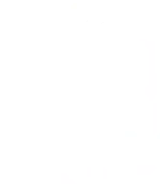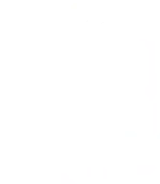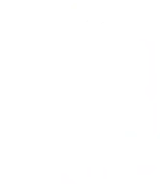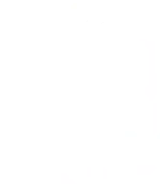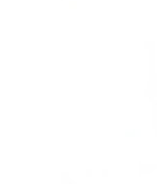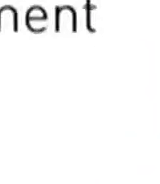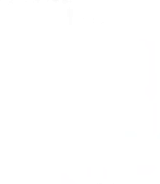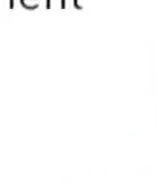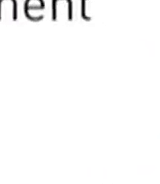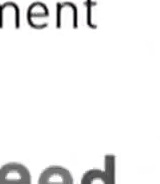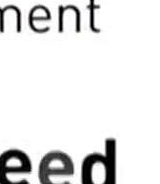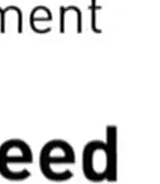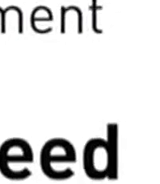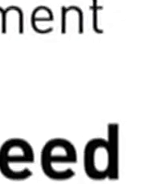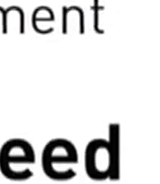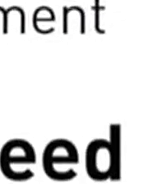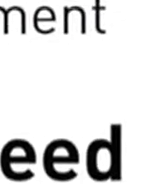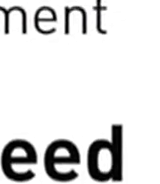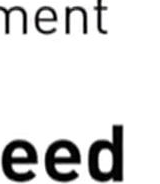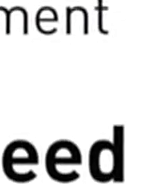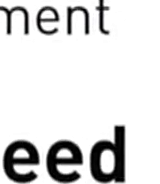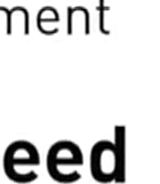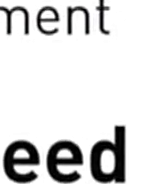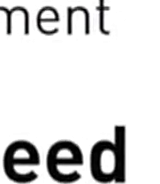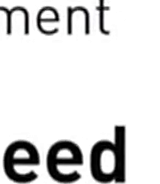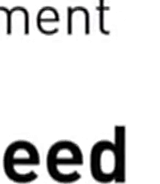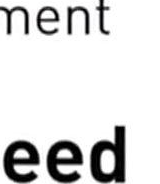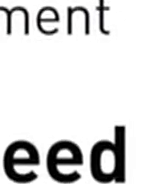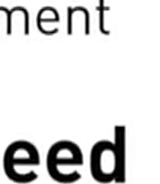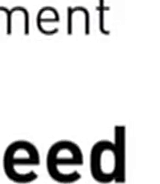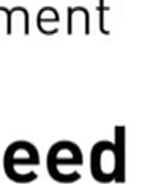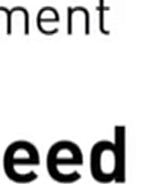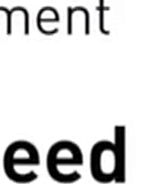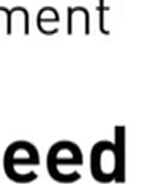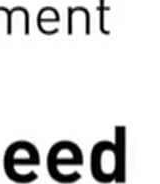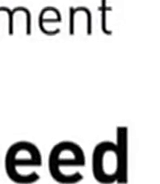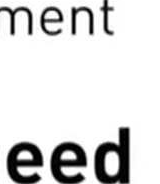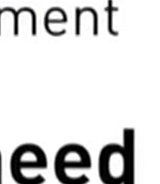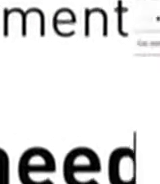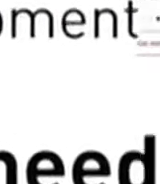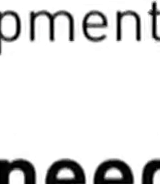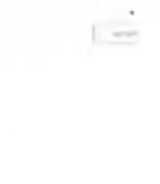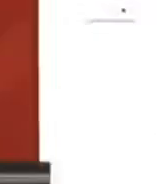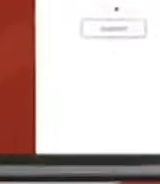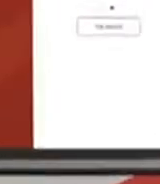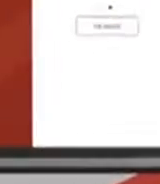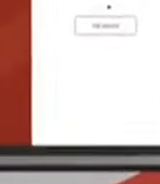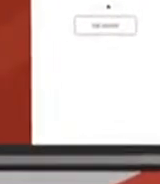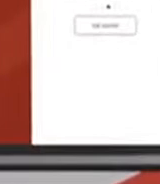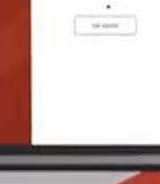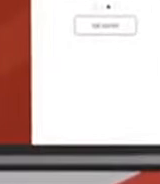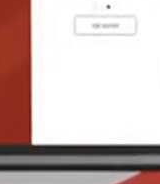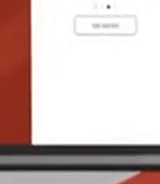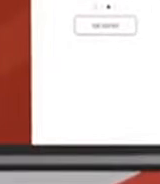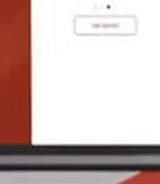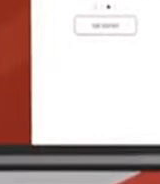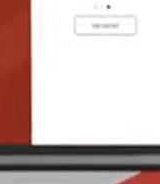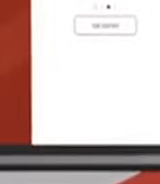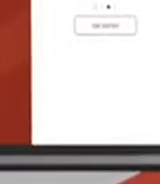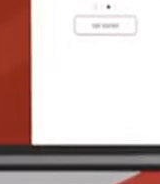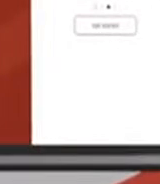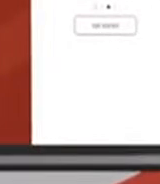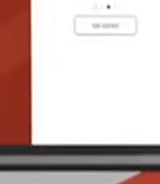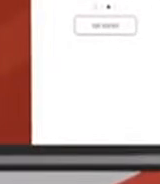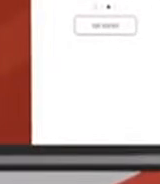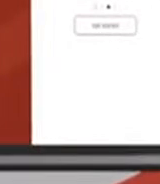Equity. Whether it's business expansion, office furniture, equipment, or any other business need, simply log on to Equity mobile